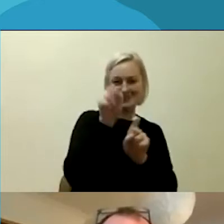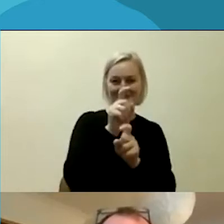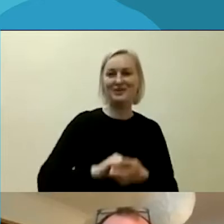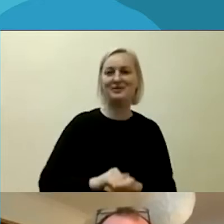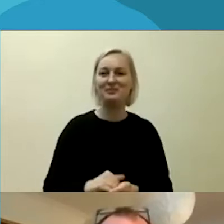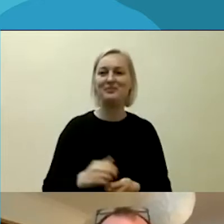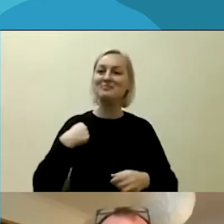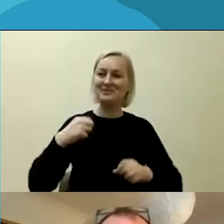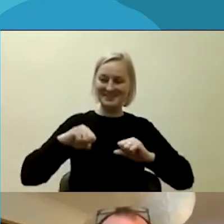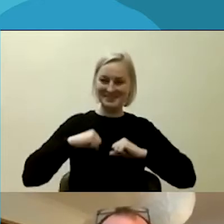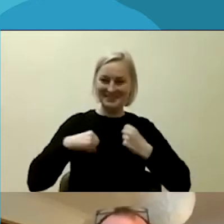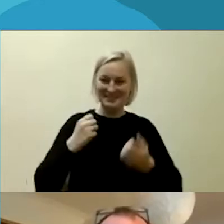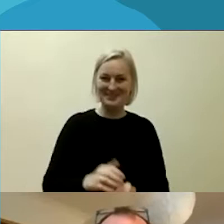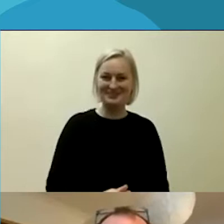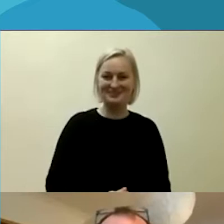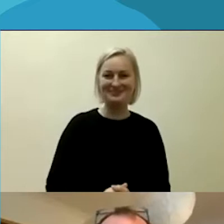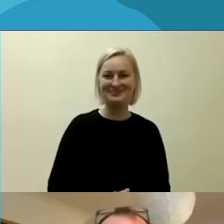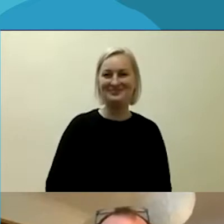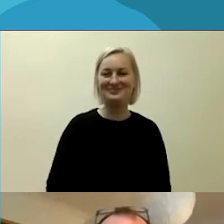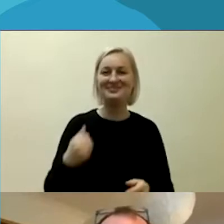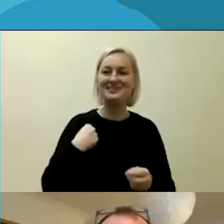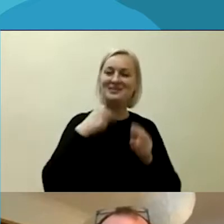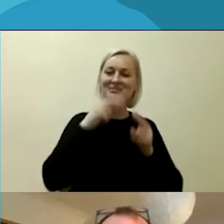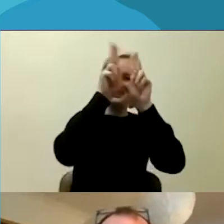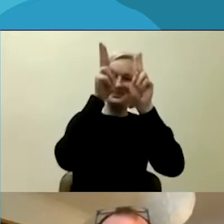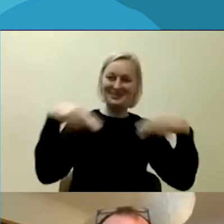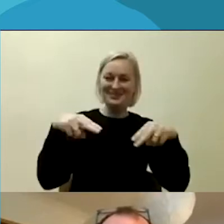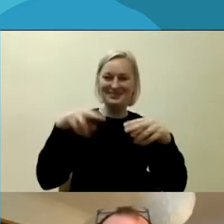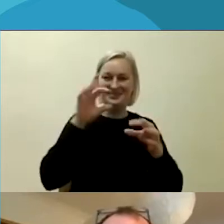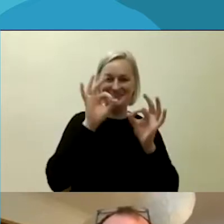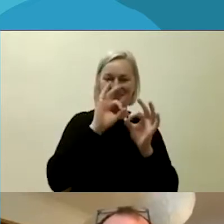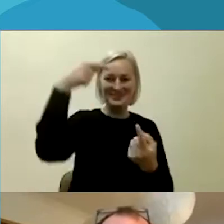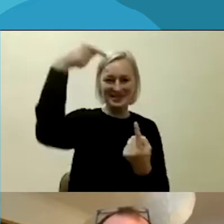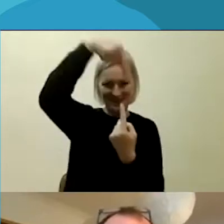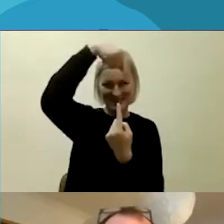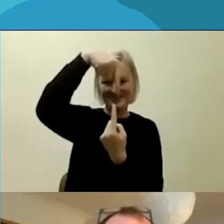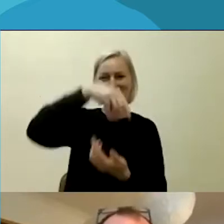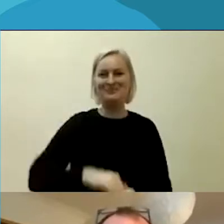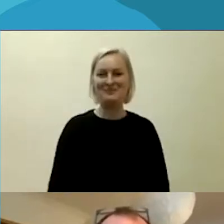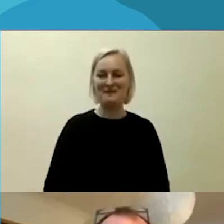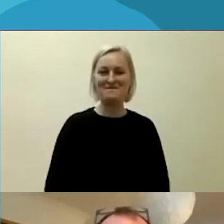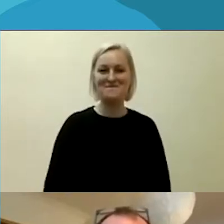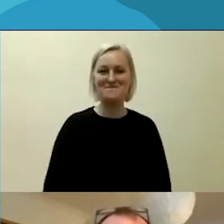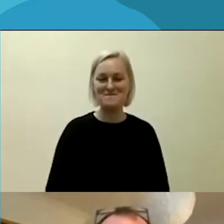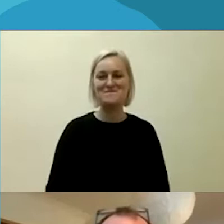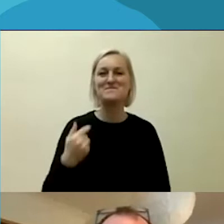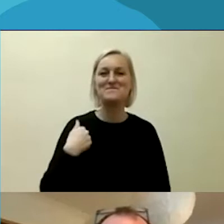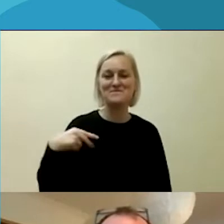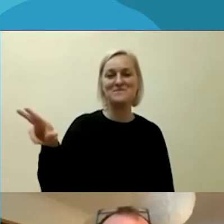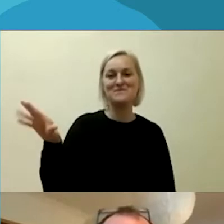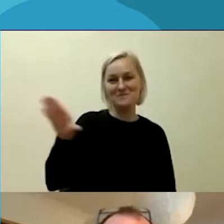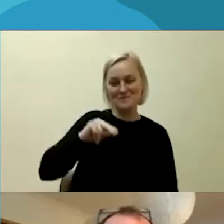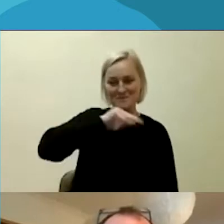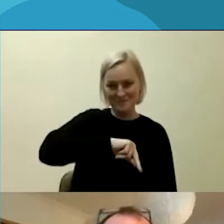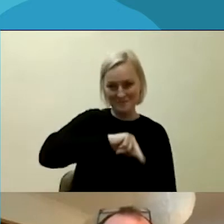norms. So that is, we're in the conversation permanently with our partners across Europe.